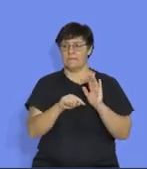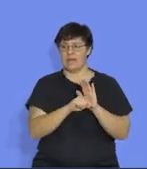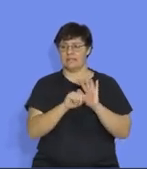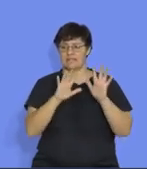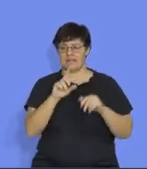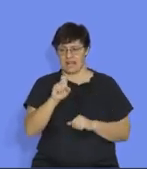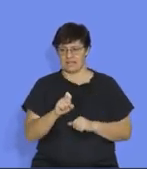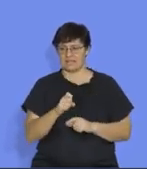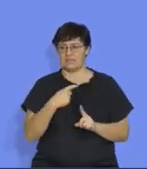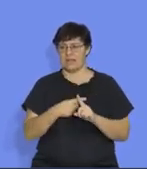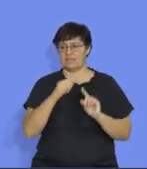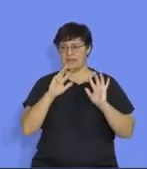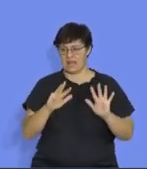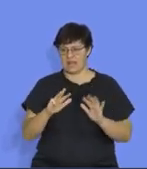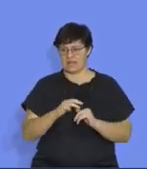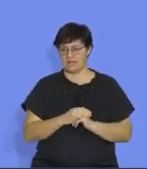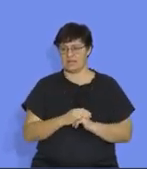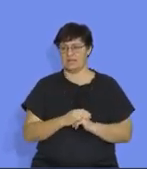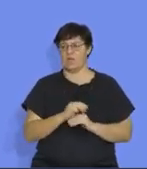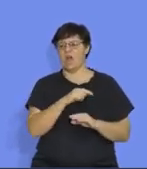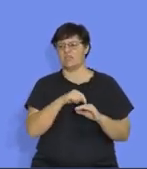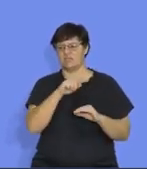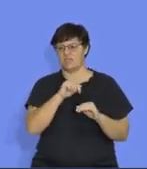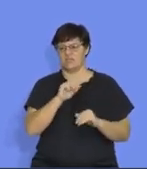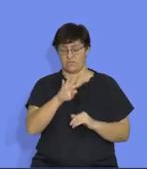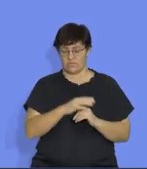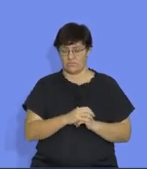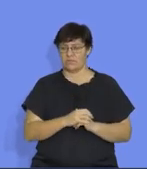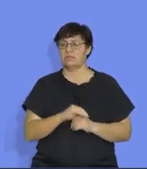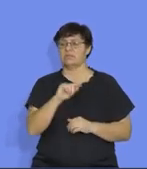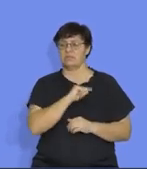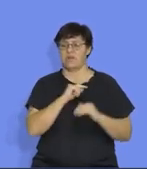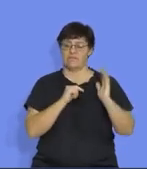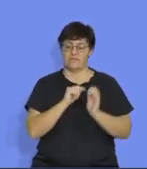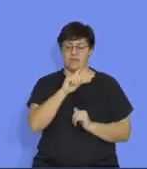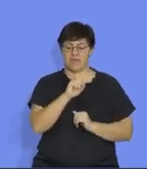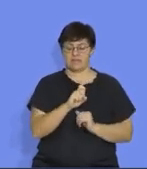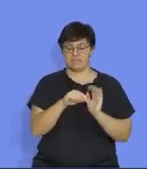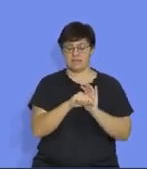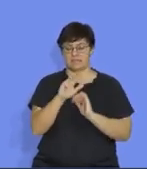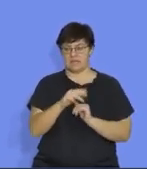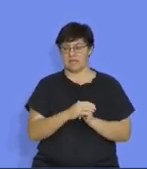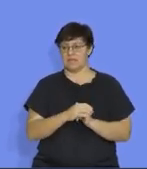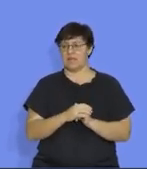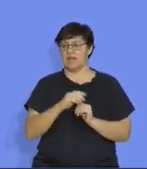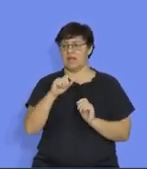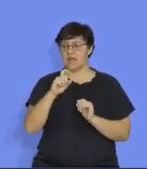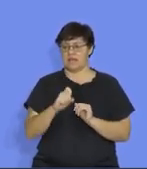plus 9. This trinomial can be factorized to be x minus 9, x minus